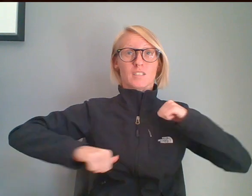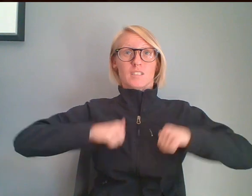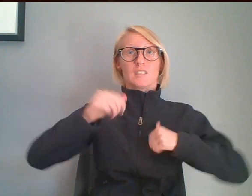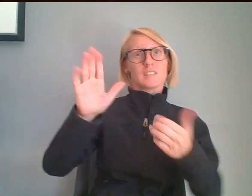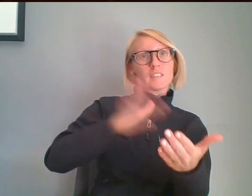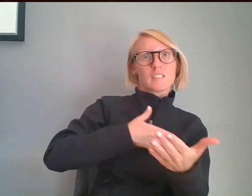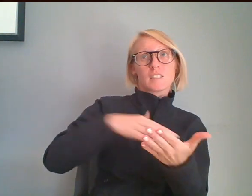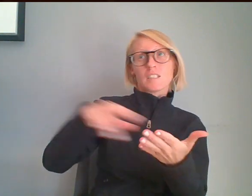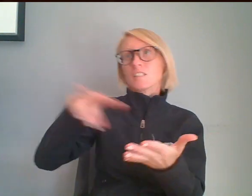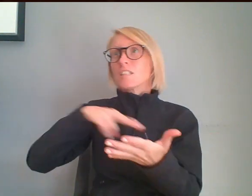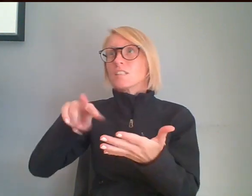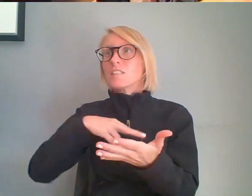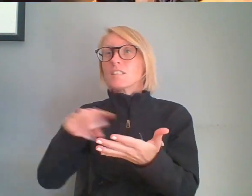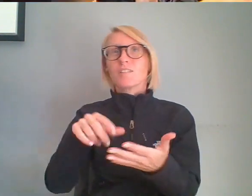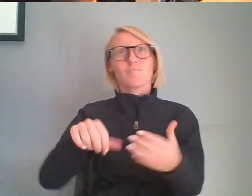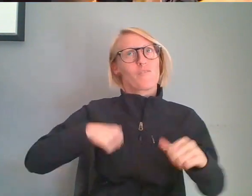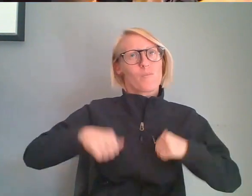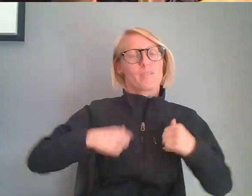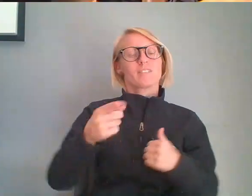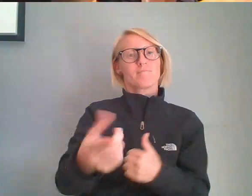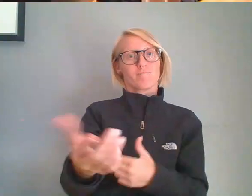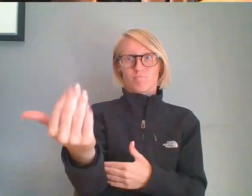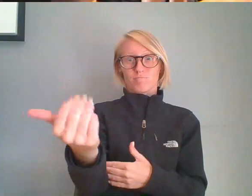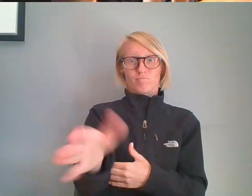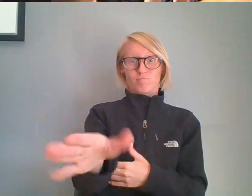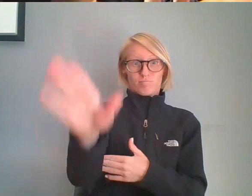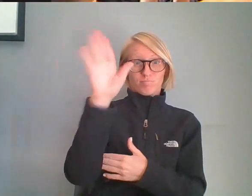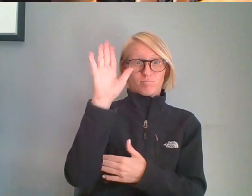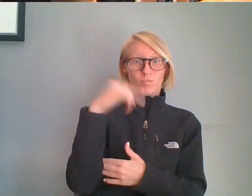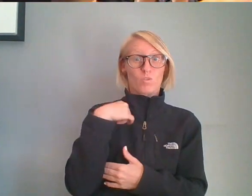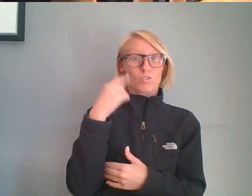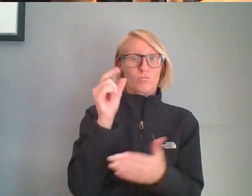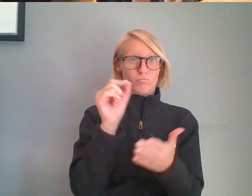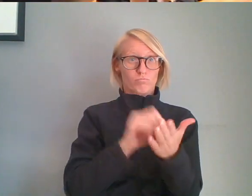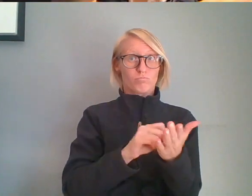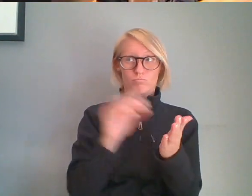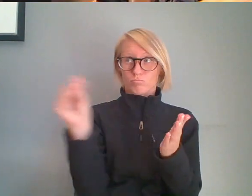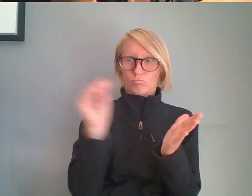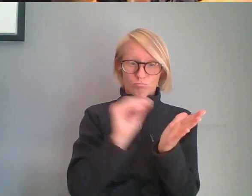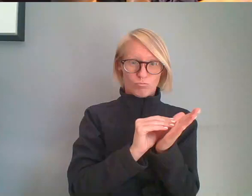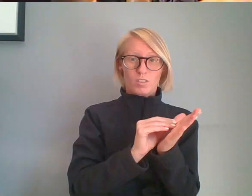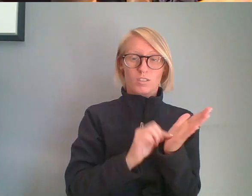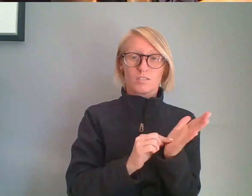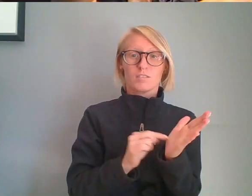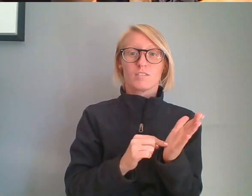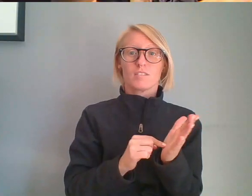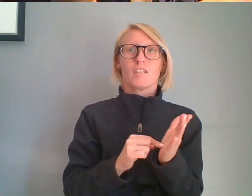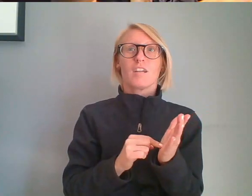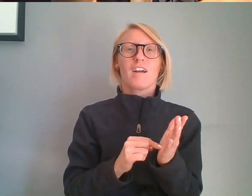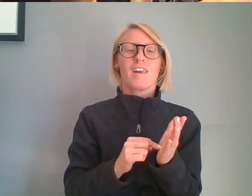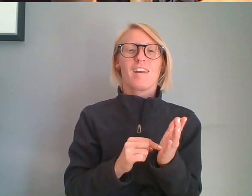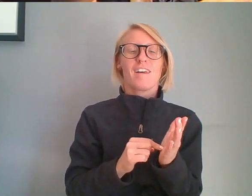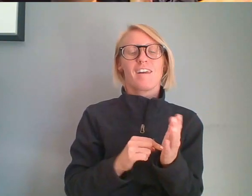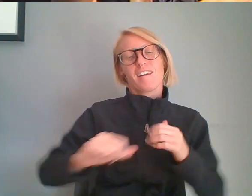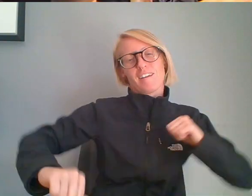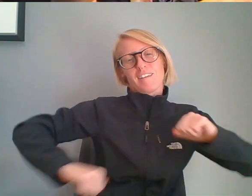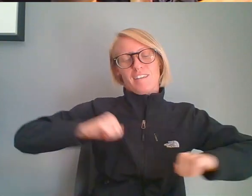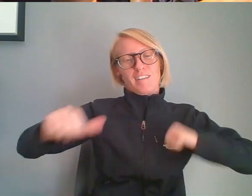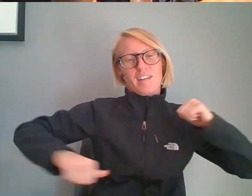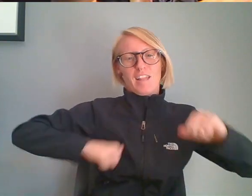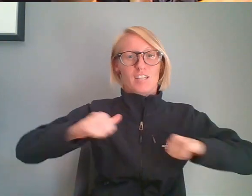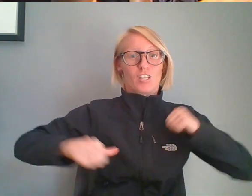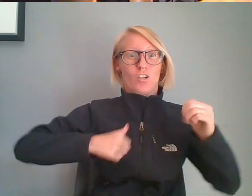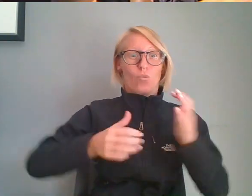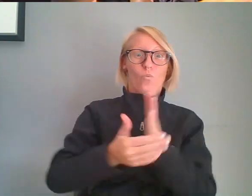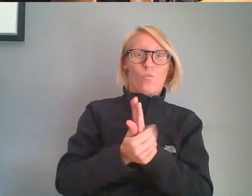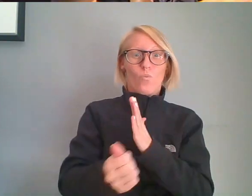for performances now. Okay, many of you have. We should note that we could do next year maybe a talent show of alums. It looks like we got the talent there. That's